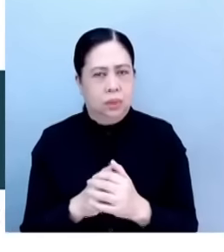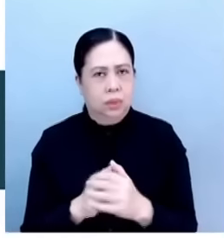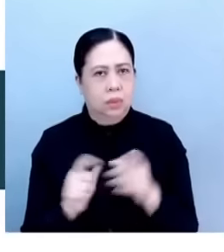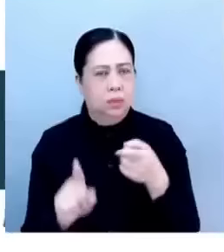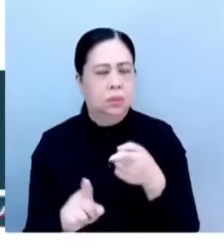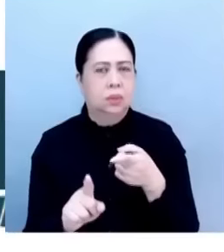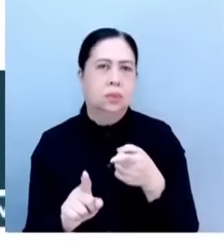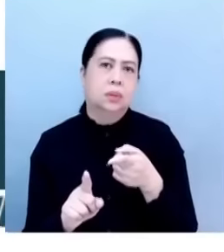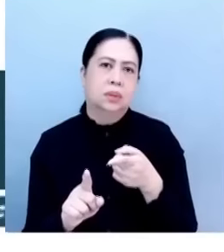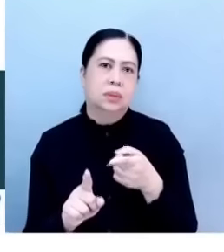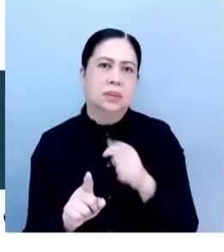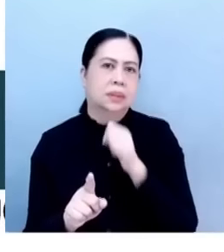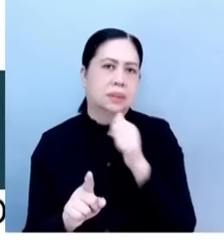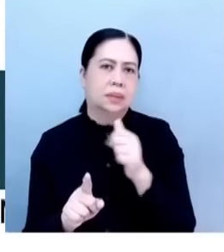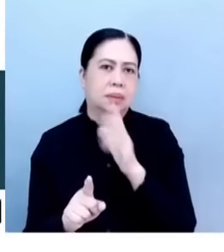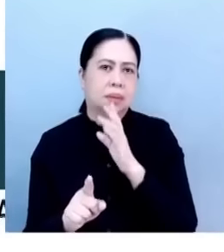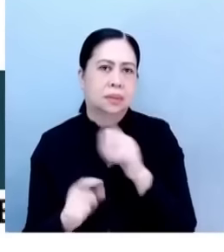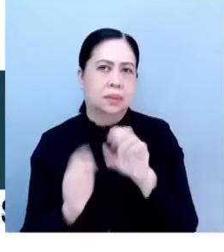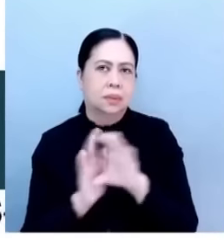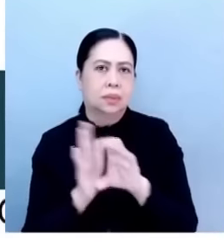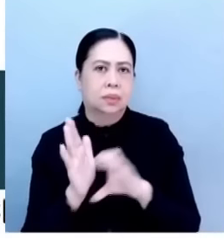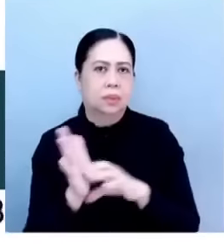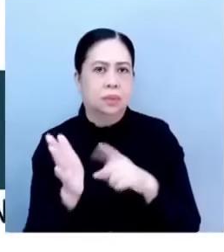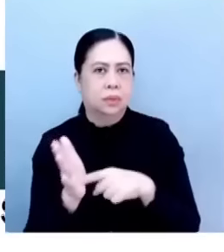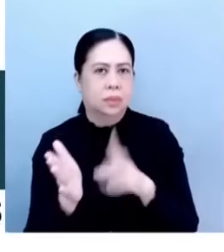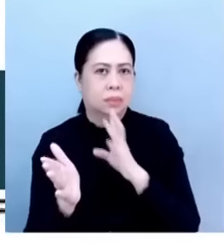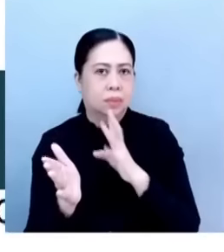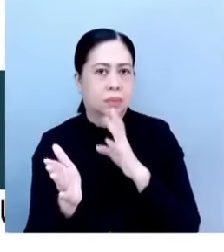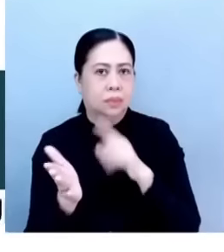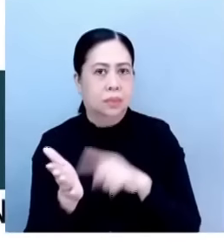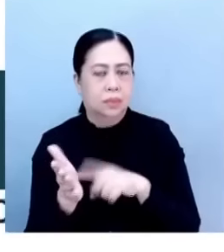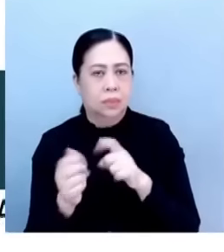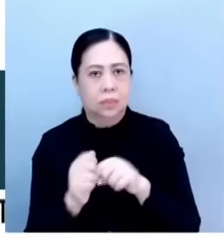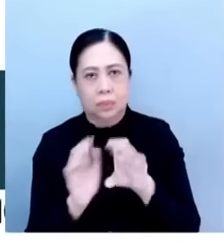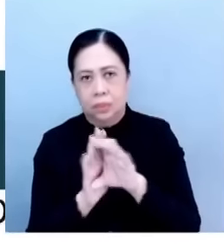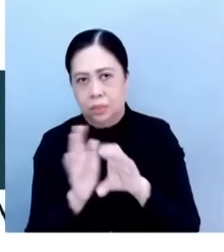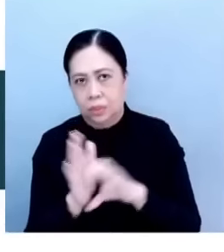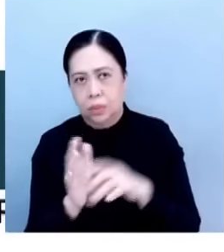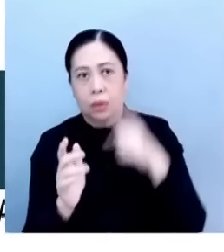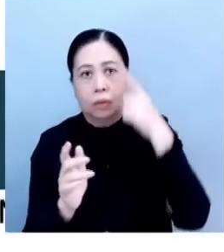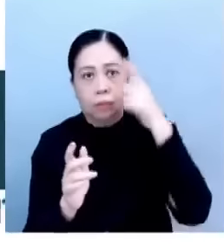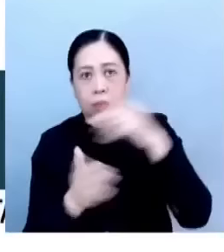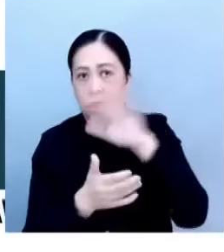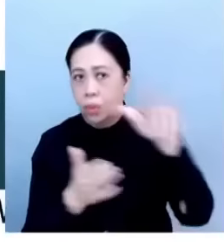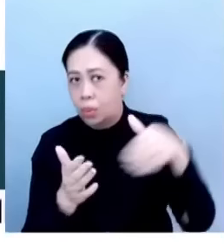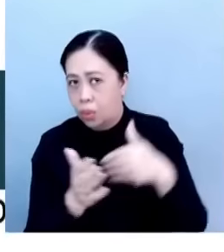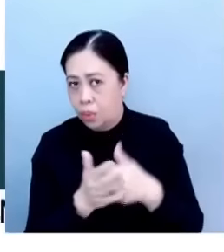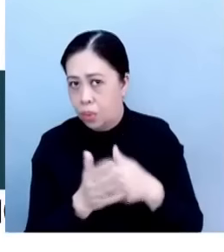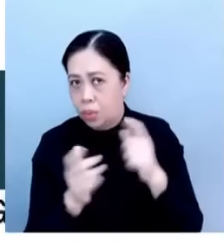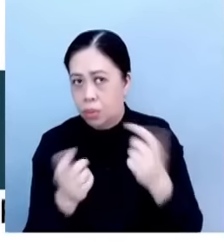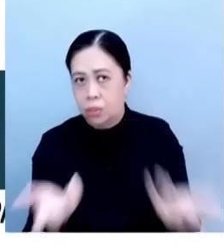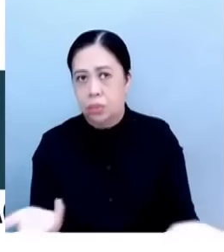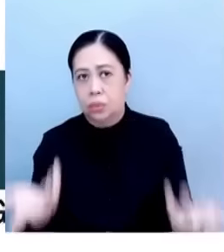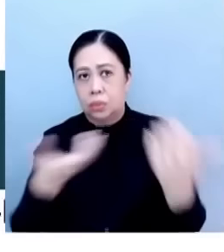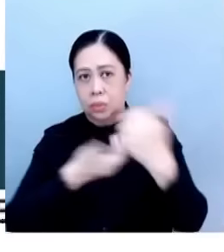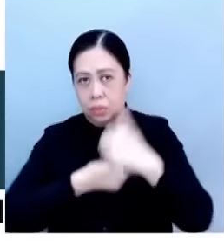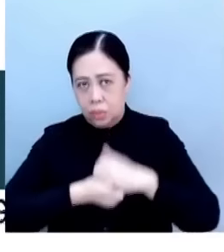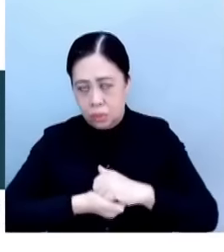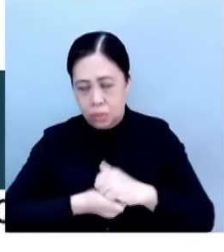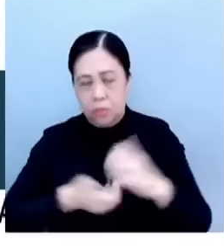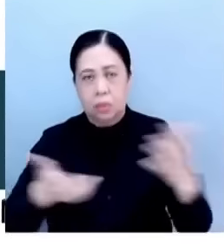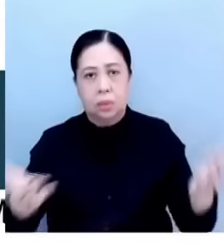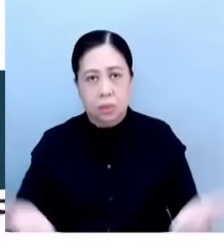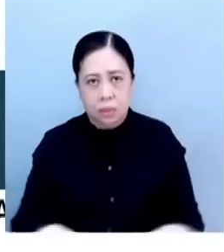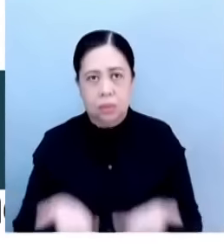it didn't speak that the constitution that you were speaking of was a constitution for all. It's supposed to enjoin. It's supposed to elevate